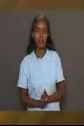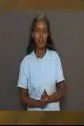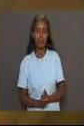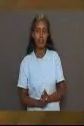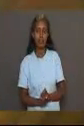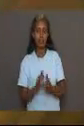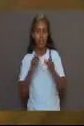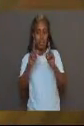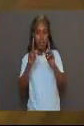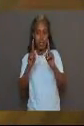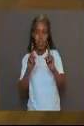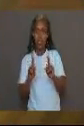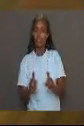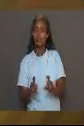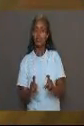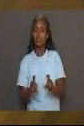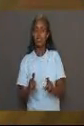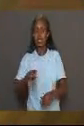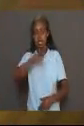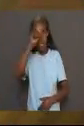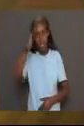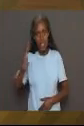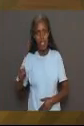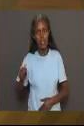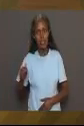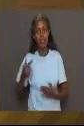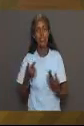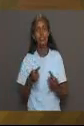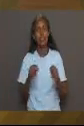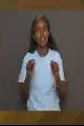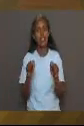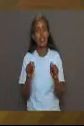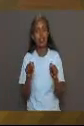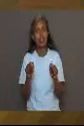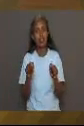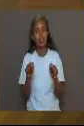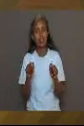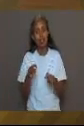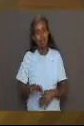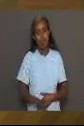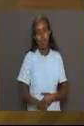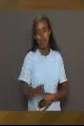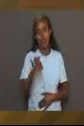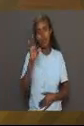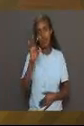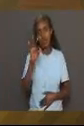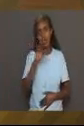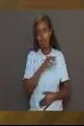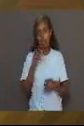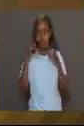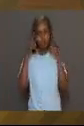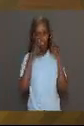An experiment is any trial where you can obtain an